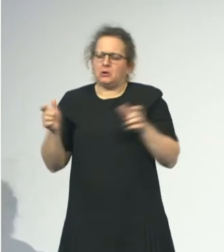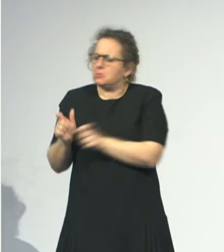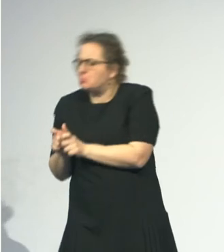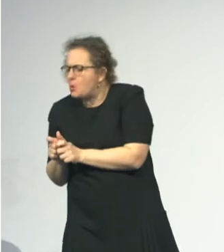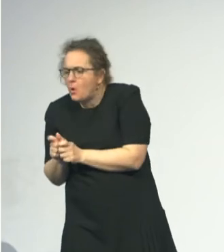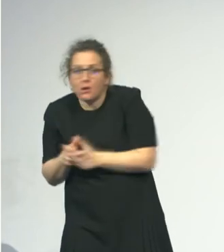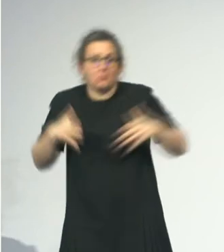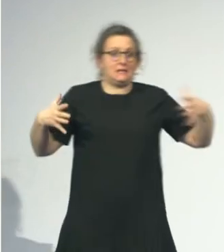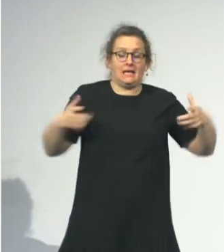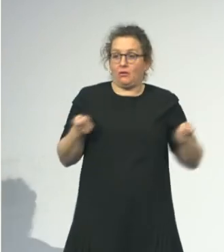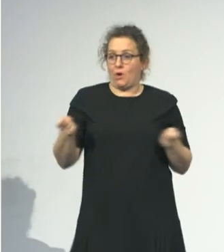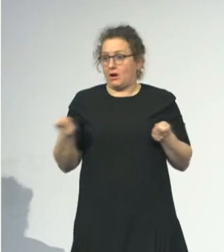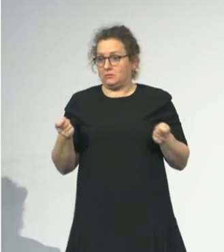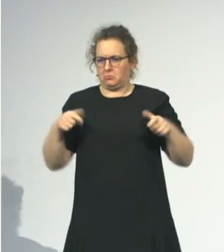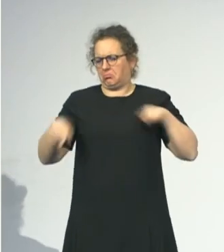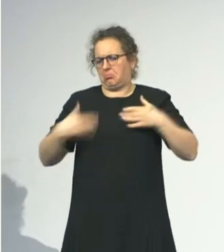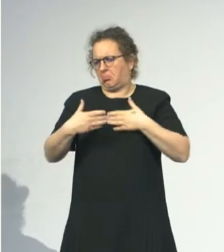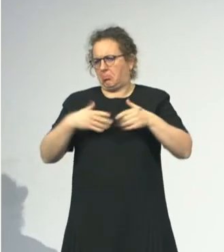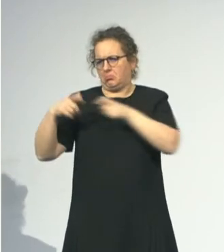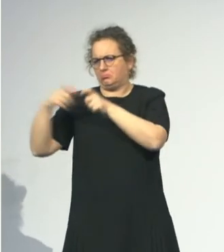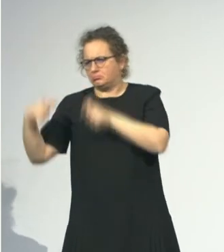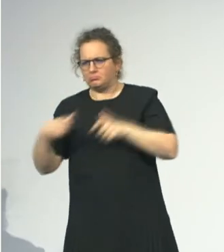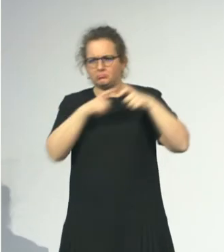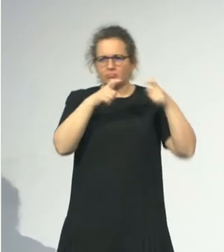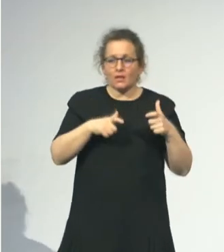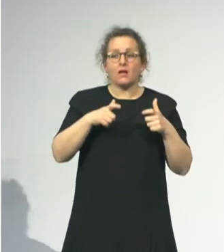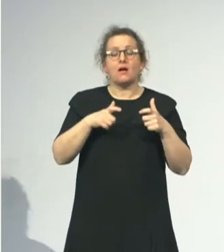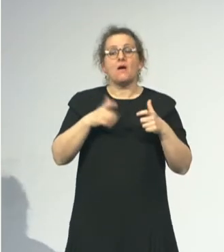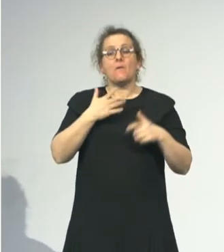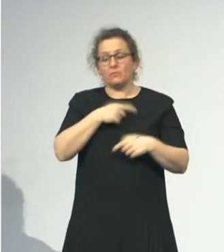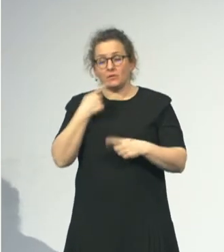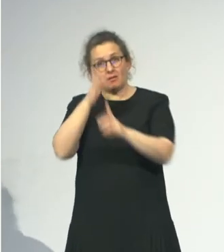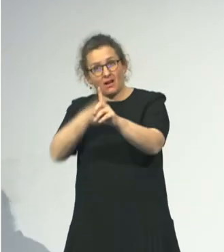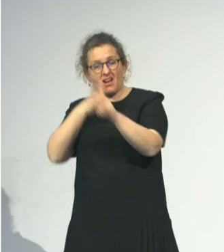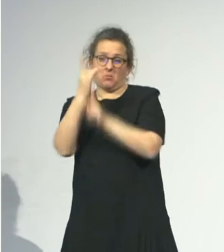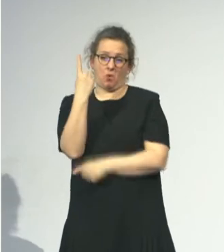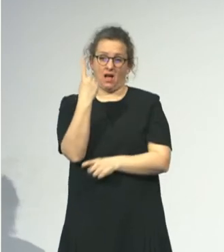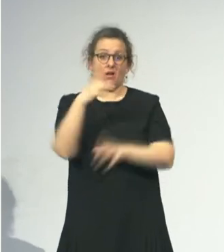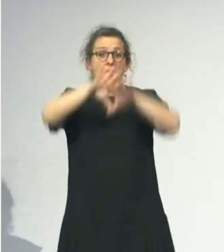the same and trying to do a better world. And for that,